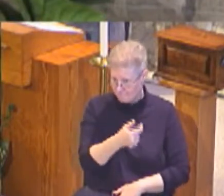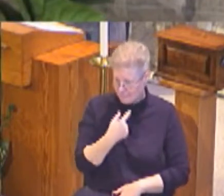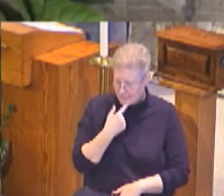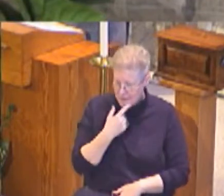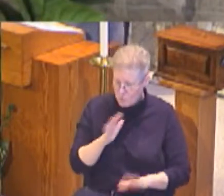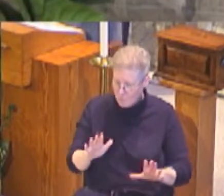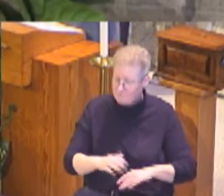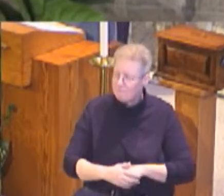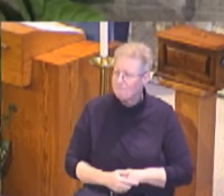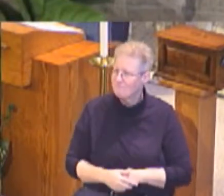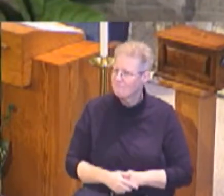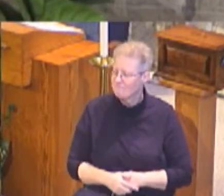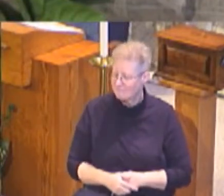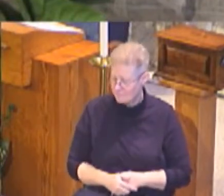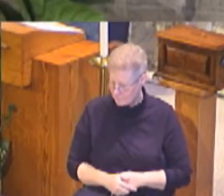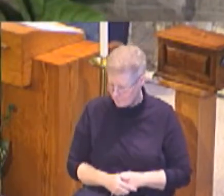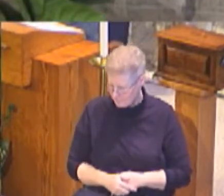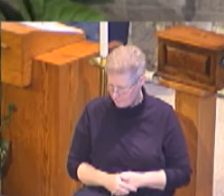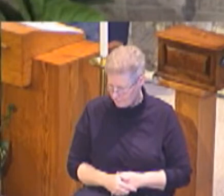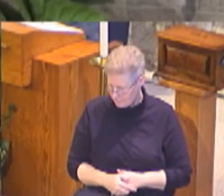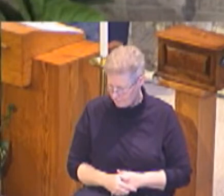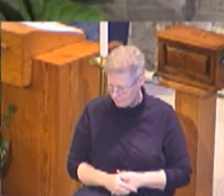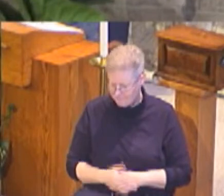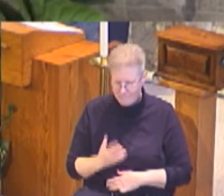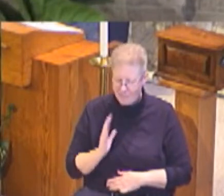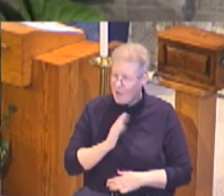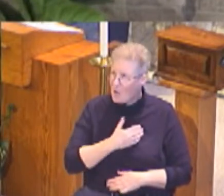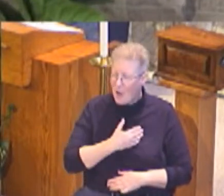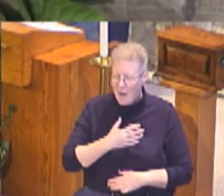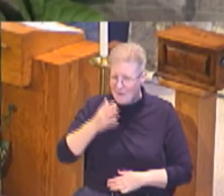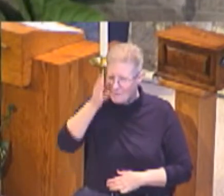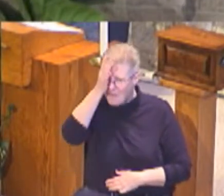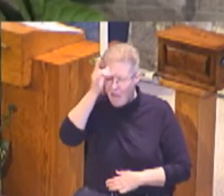that even one of these should be lost.